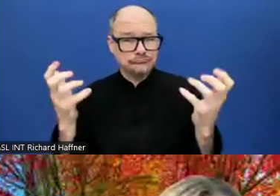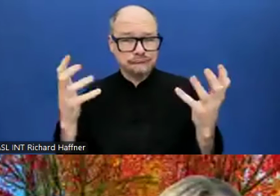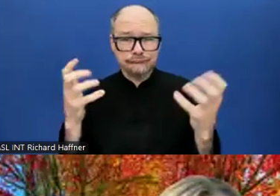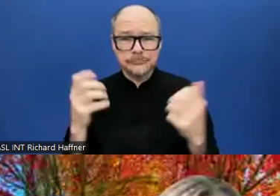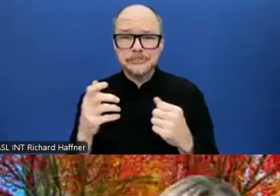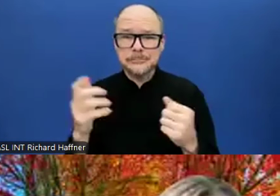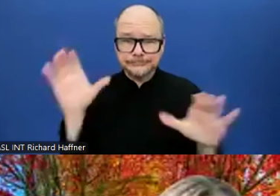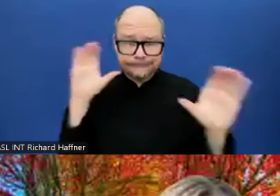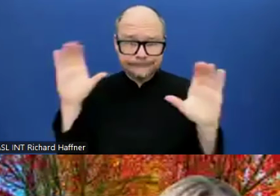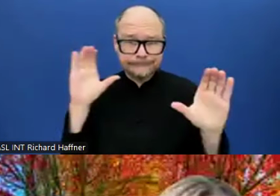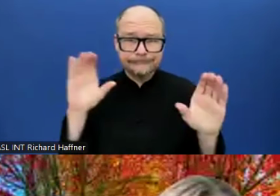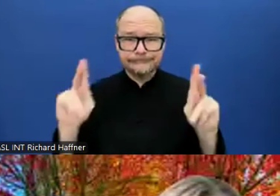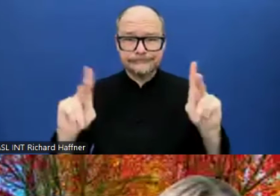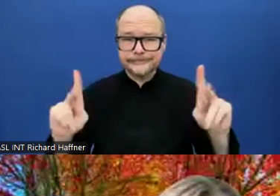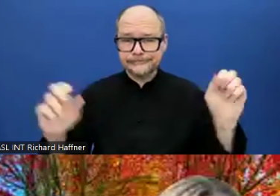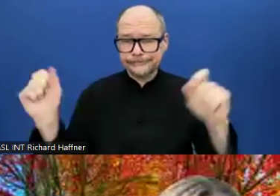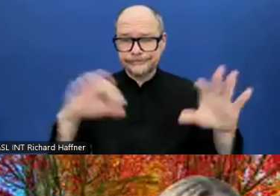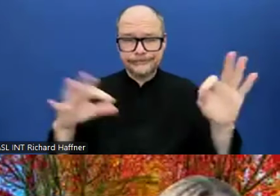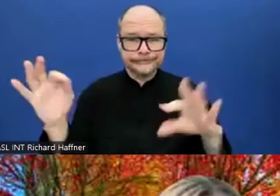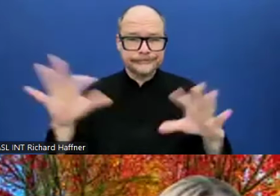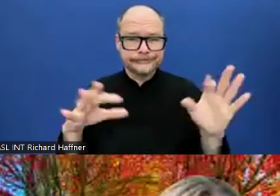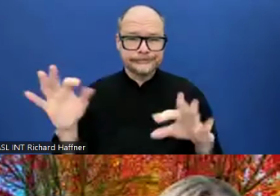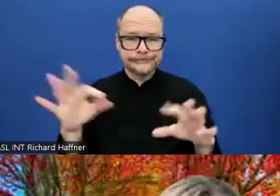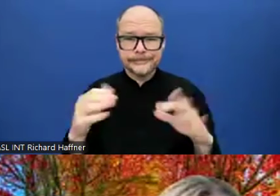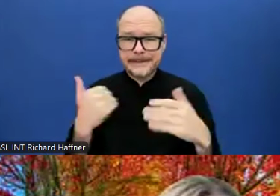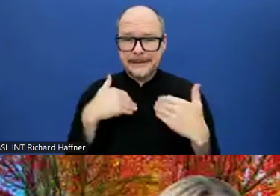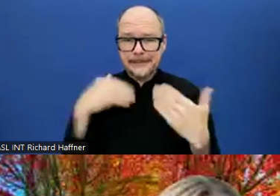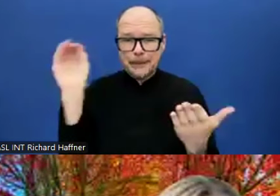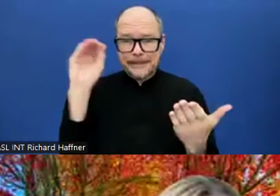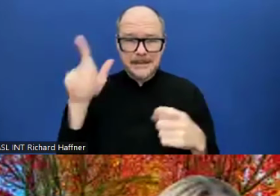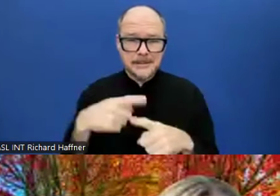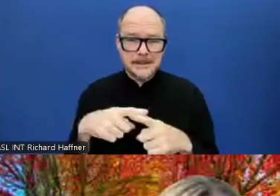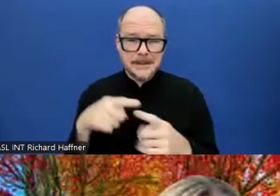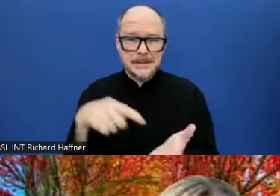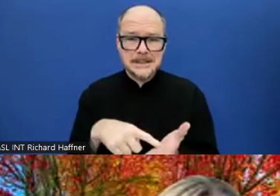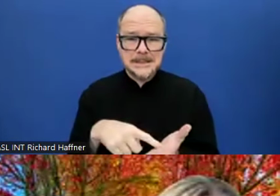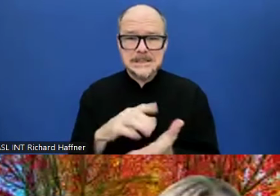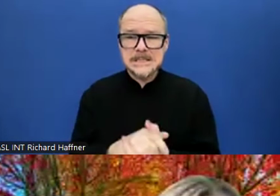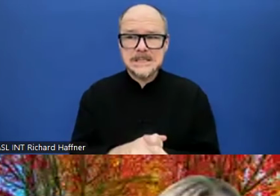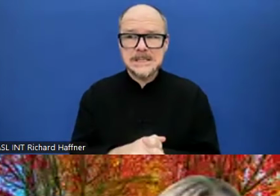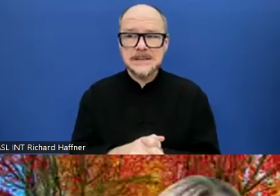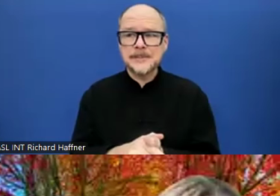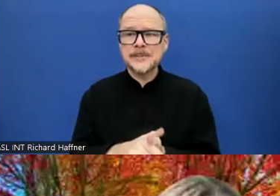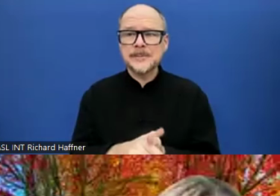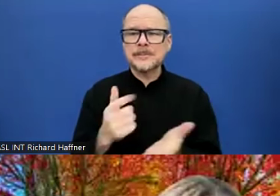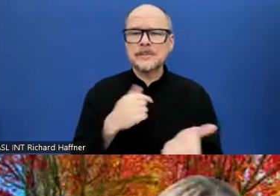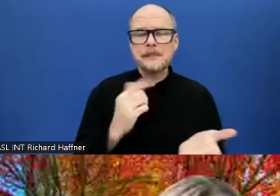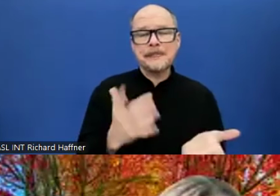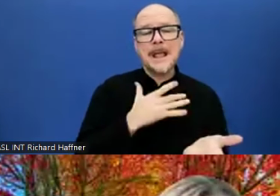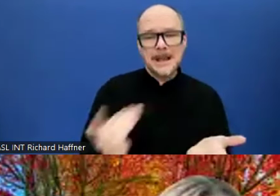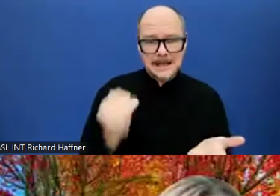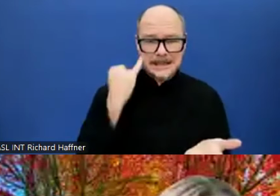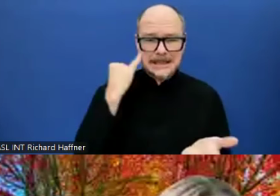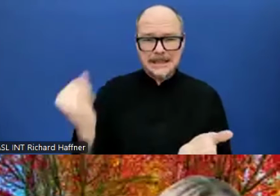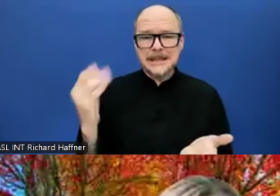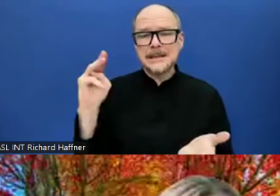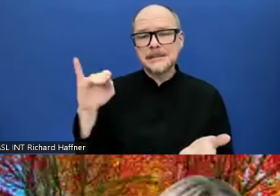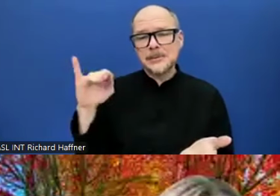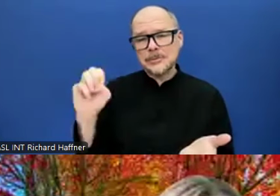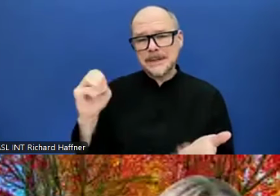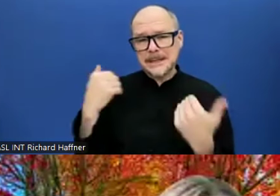hearing from as many of you as have an opinion about this. Talene. I like the idea that Maria has. The only question is